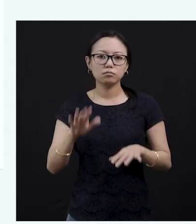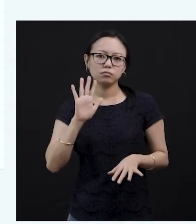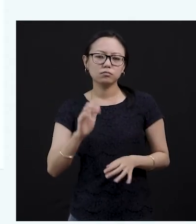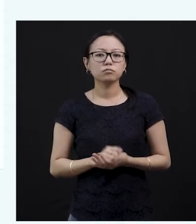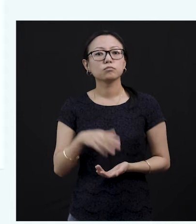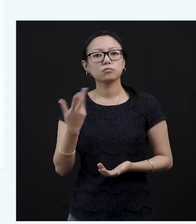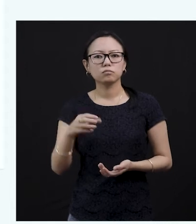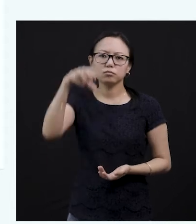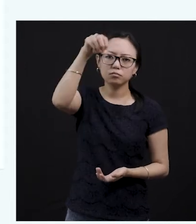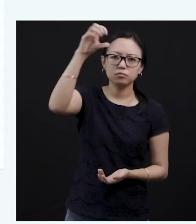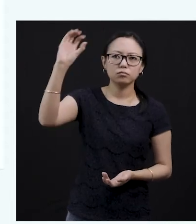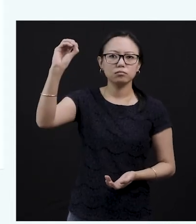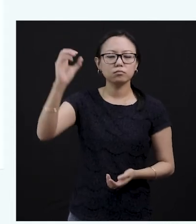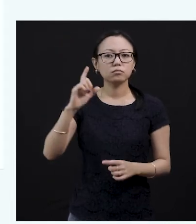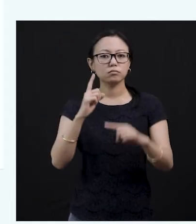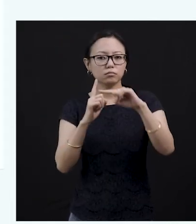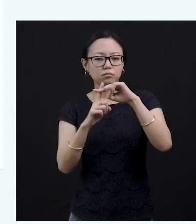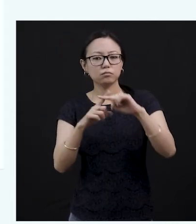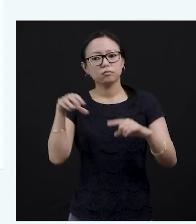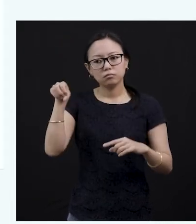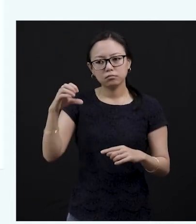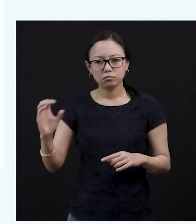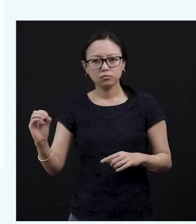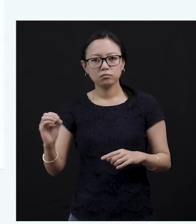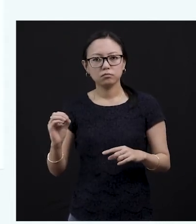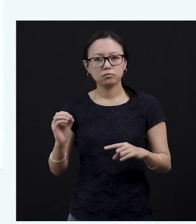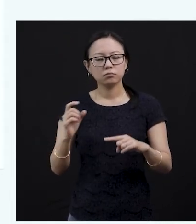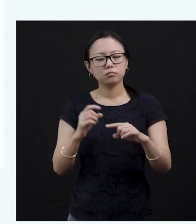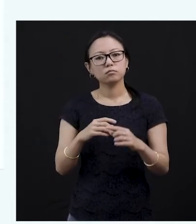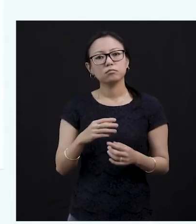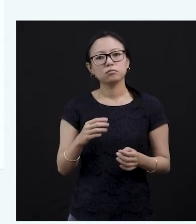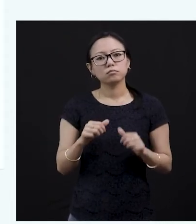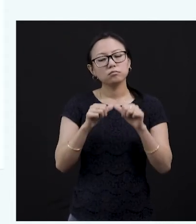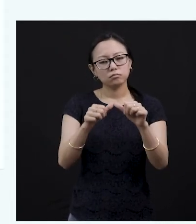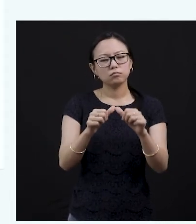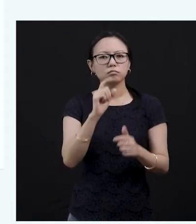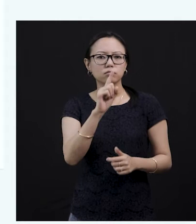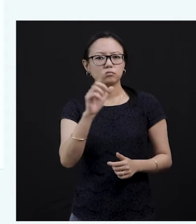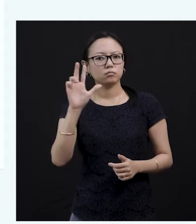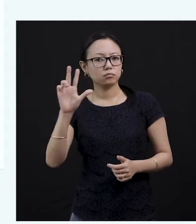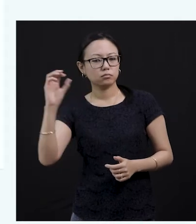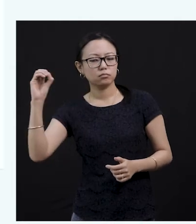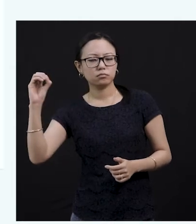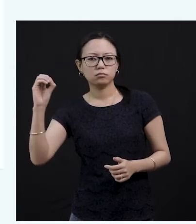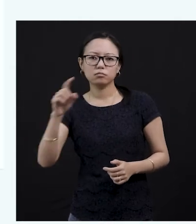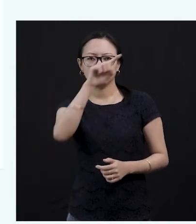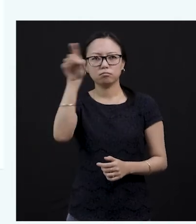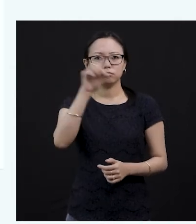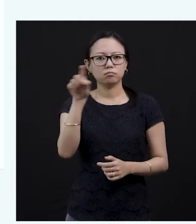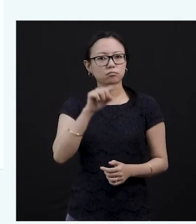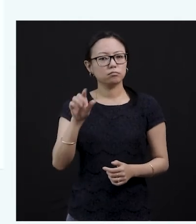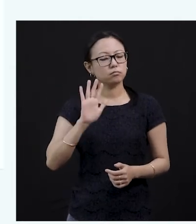have 180 lines in a latitude. And remember, the line in the middle